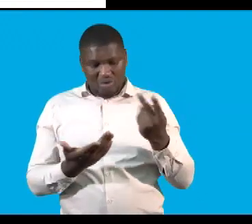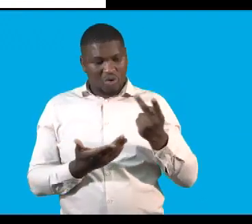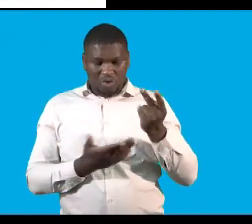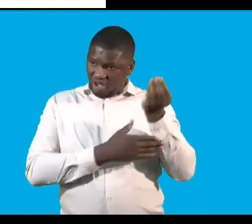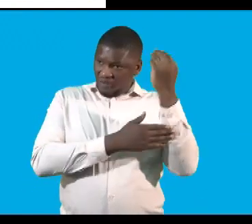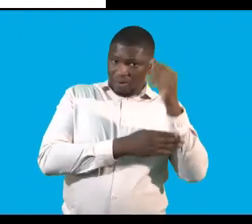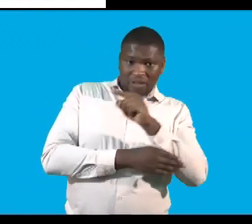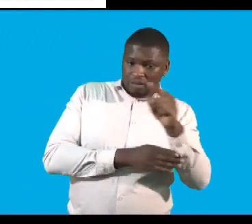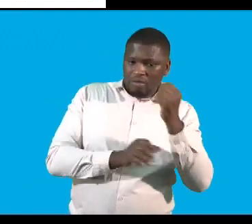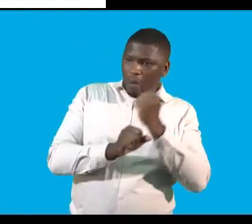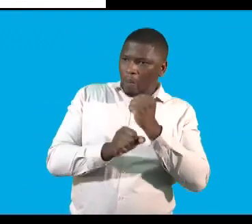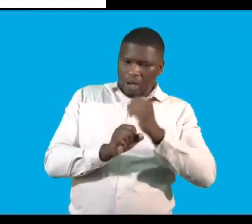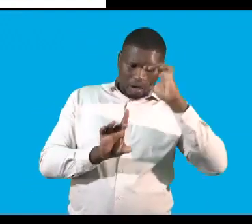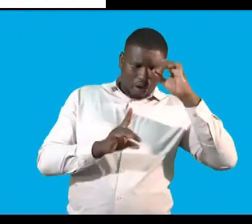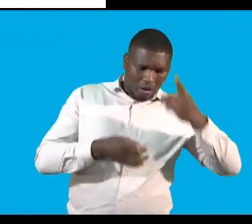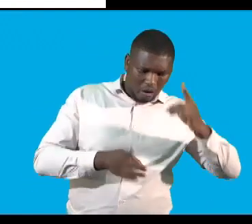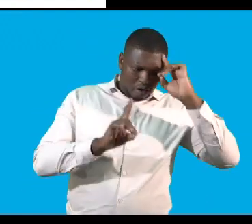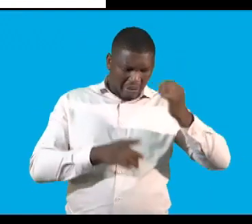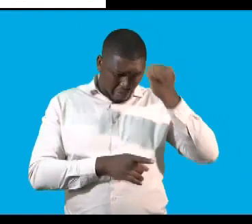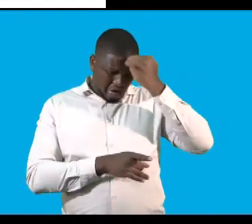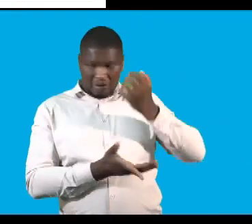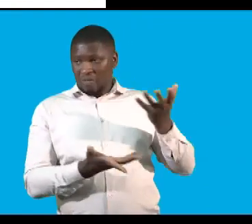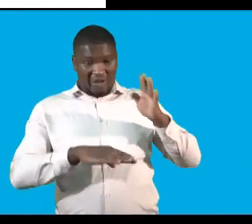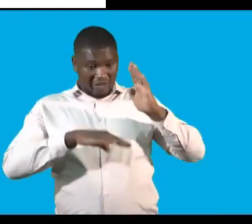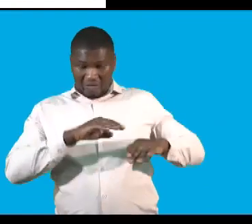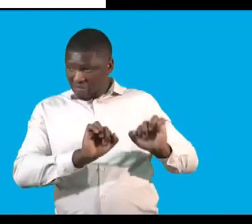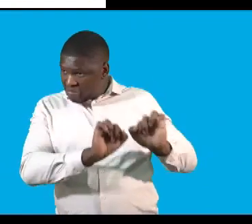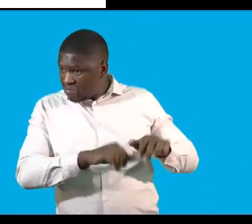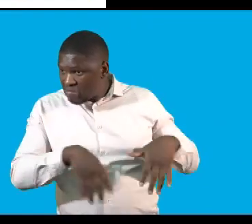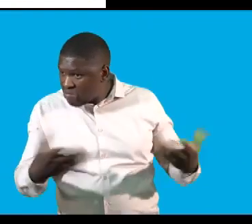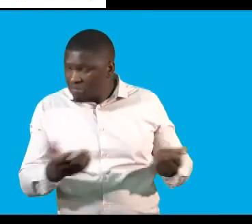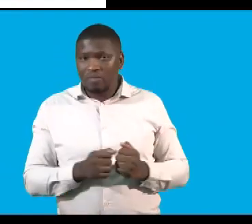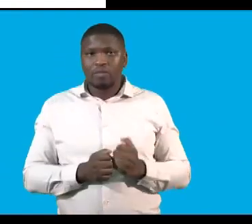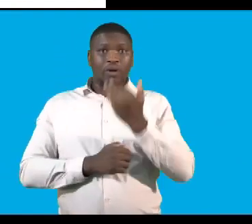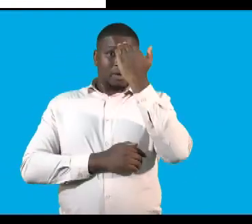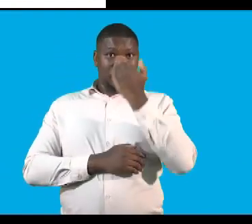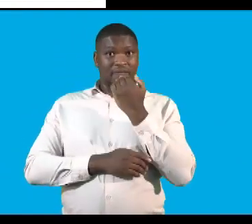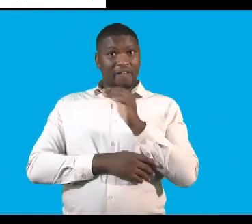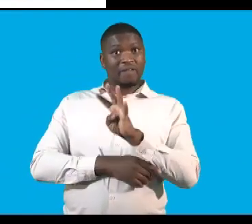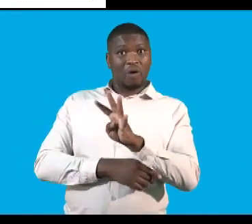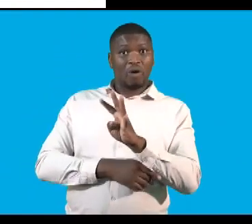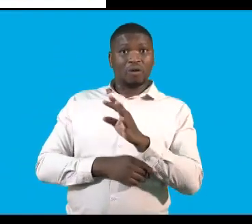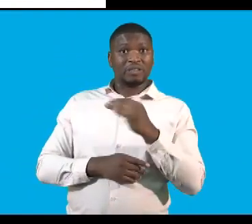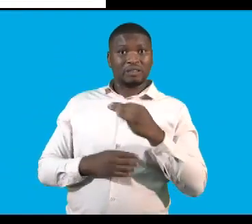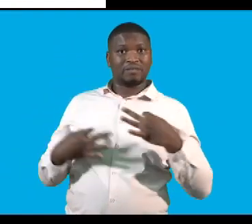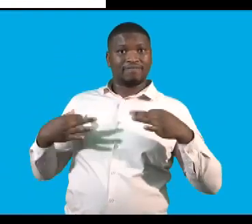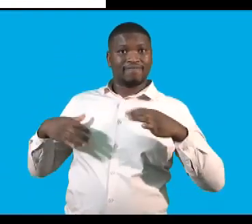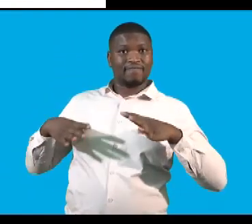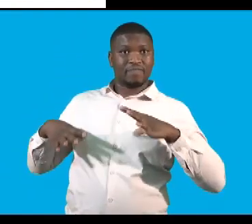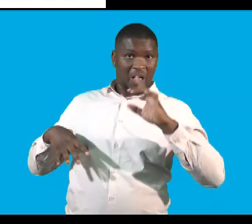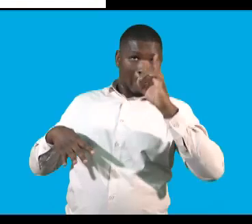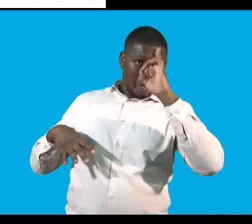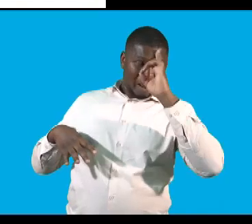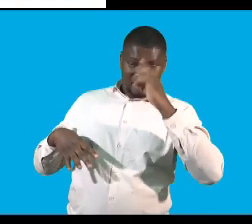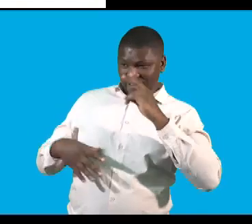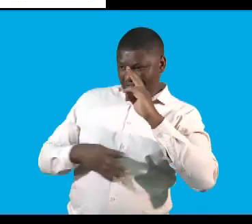make foolish decisions. It's not their fault. In frame 4, the taller character in the black shirt says,